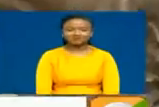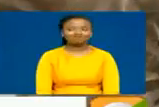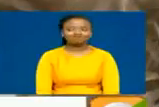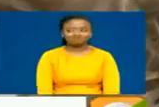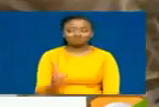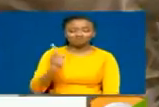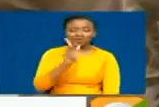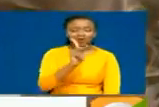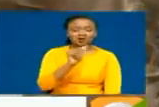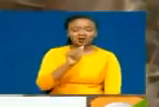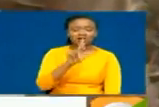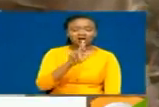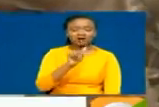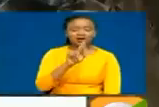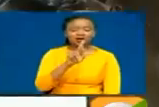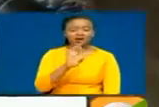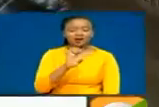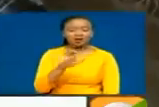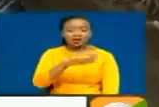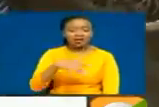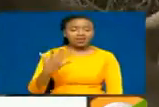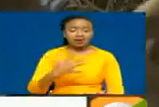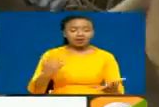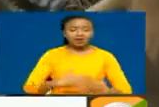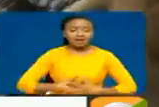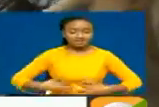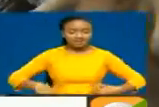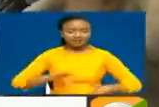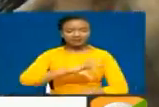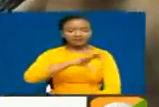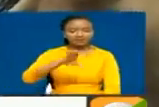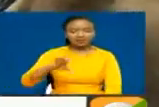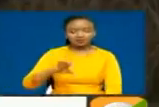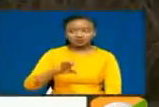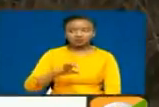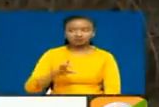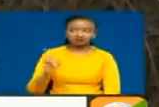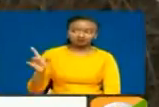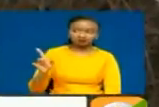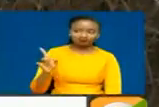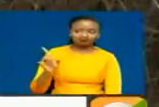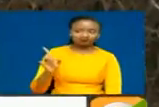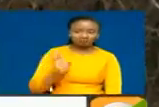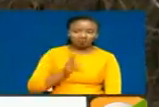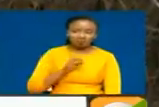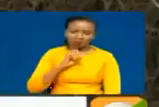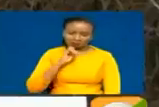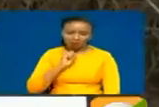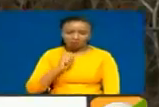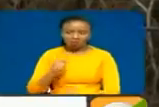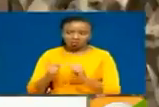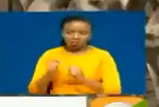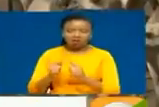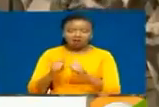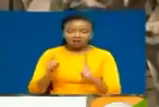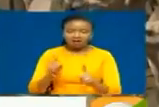At Karare location, Marsabit County, Angelina Lenawamuro is aging by the day. But this has not stopped her from herding